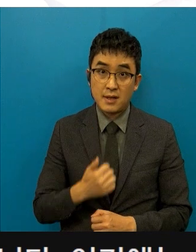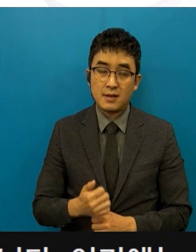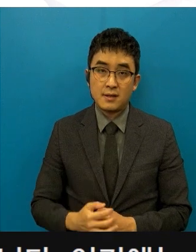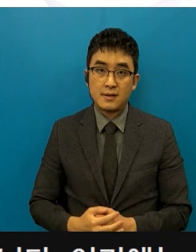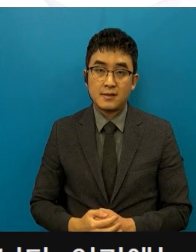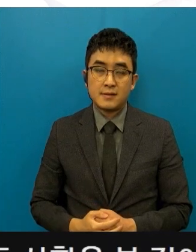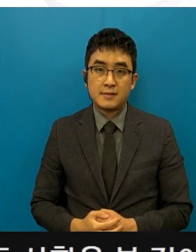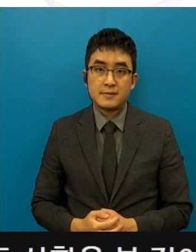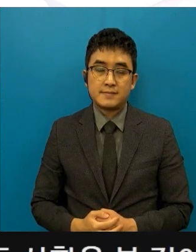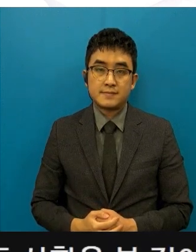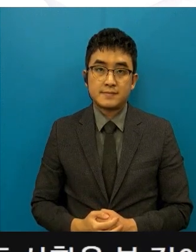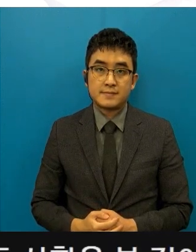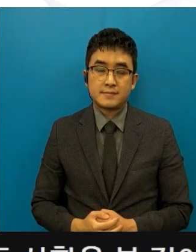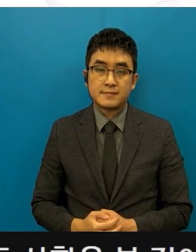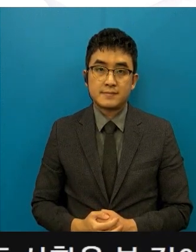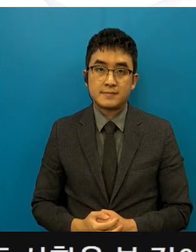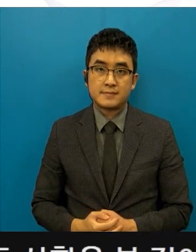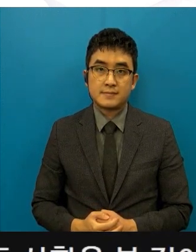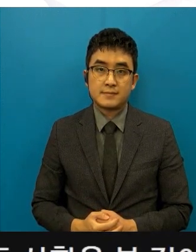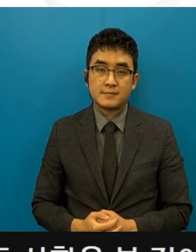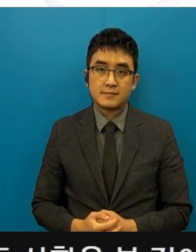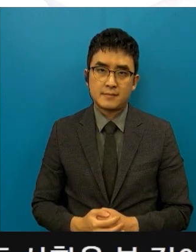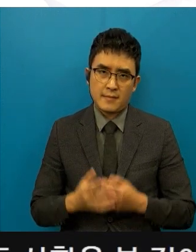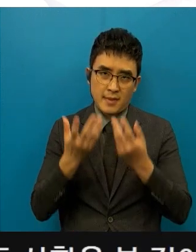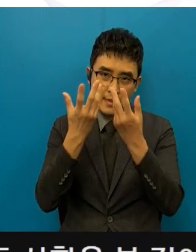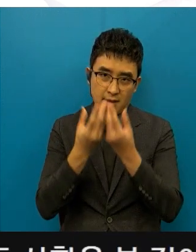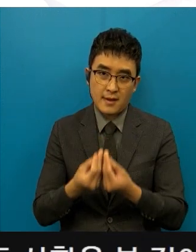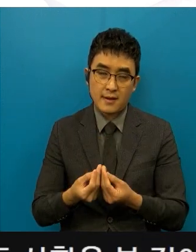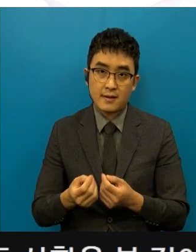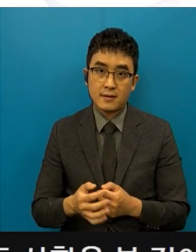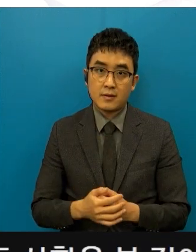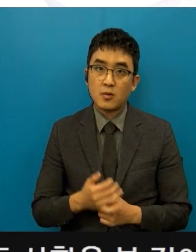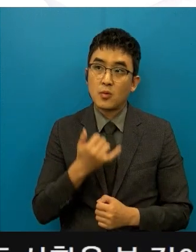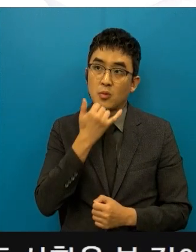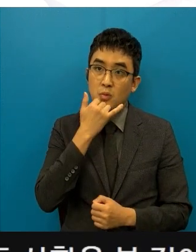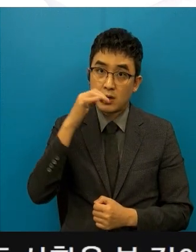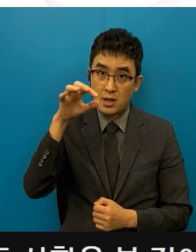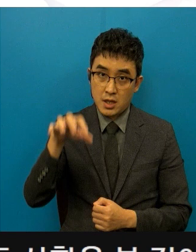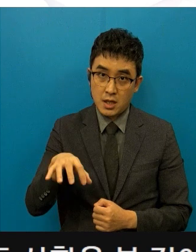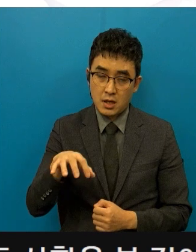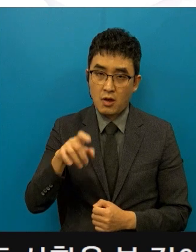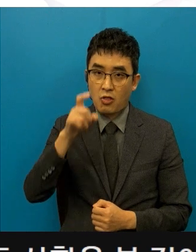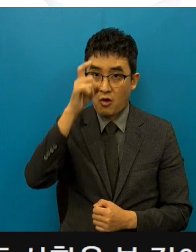the sociologist perspective very important for developing